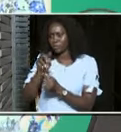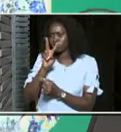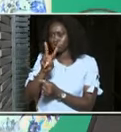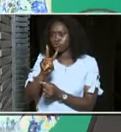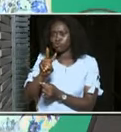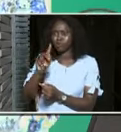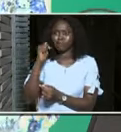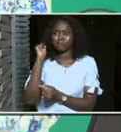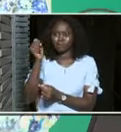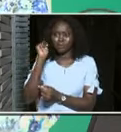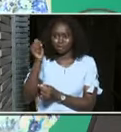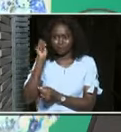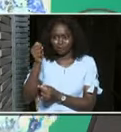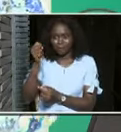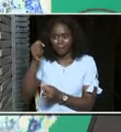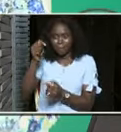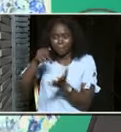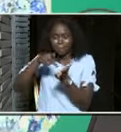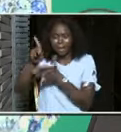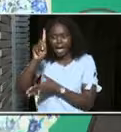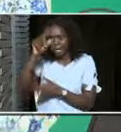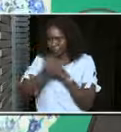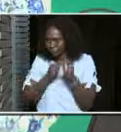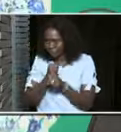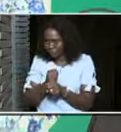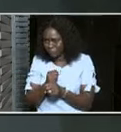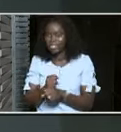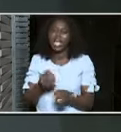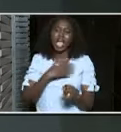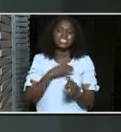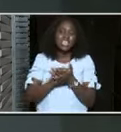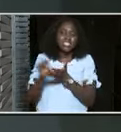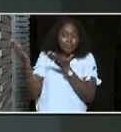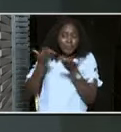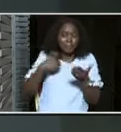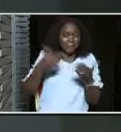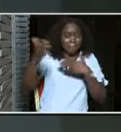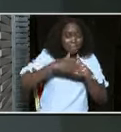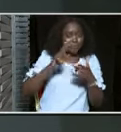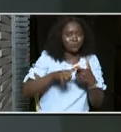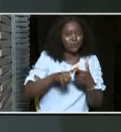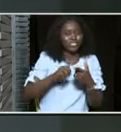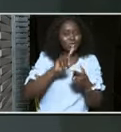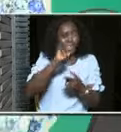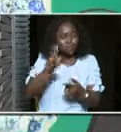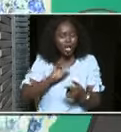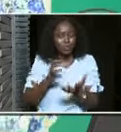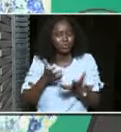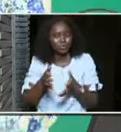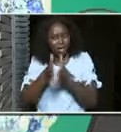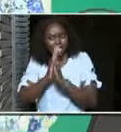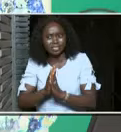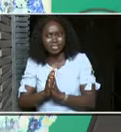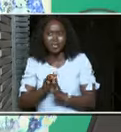annum. And so it brings me back to the conversation I've been wanting to have, which is essentially trying to get a sense from you of how